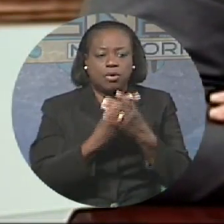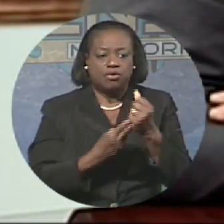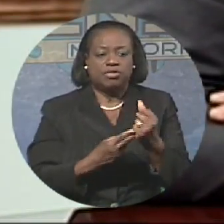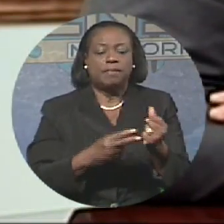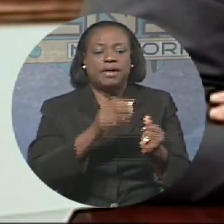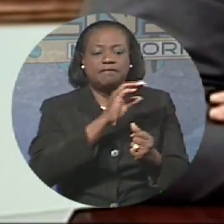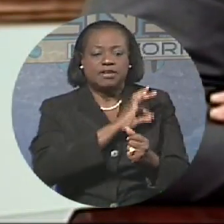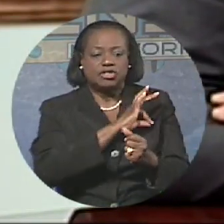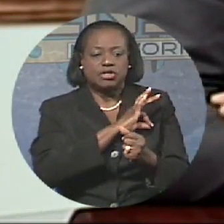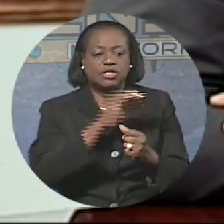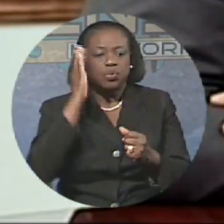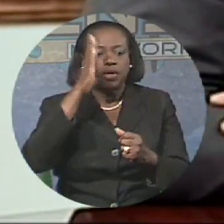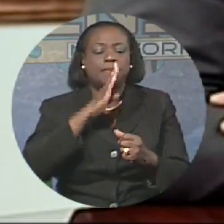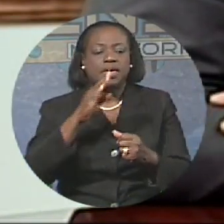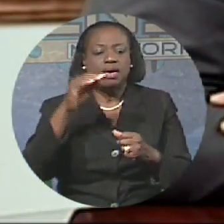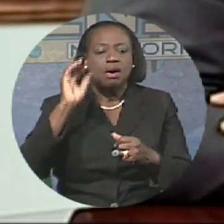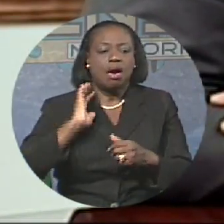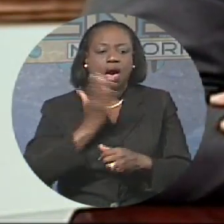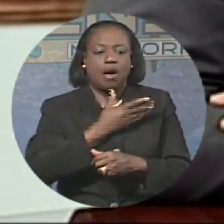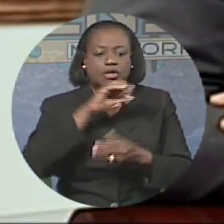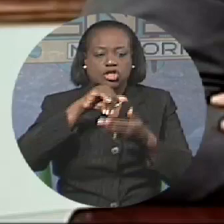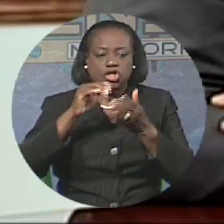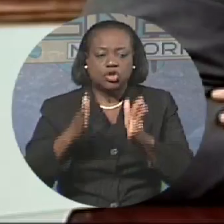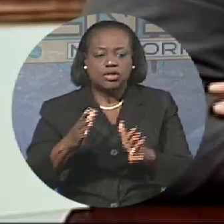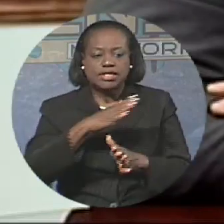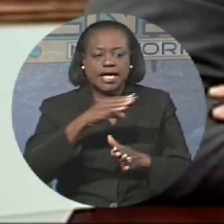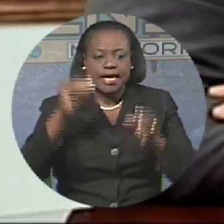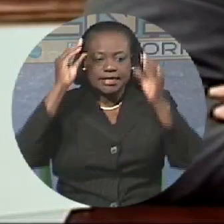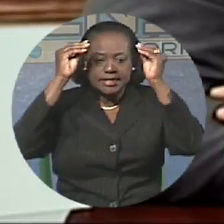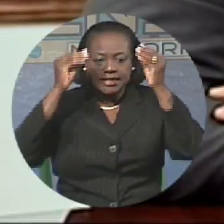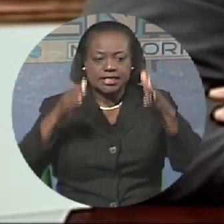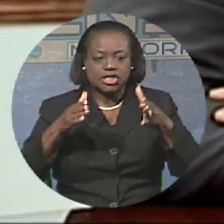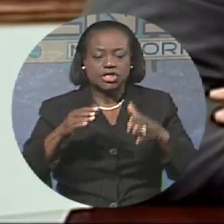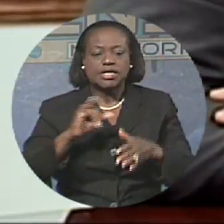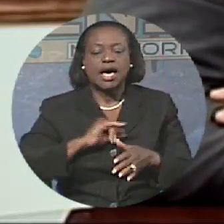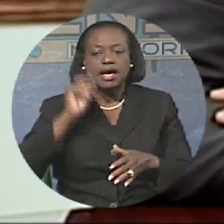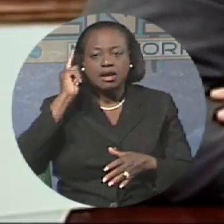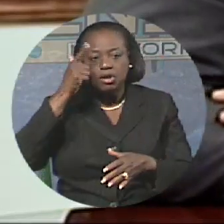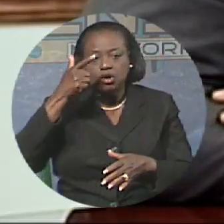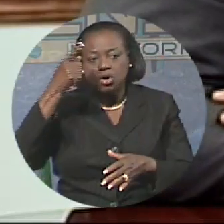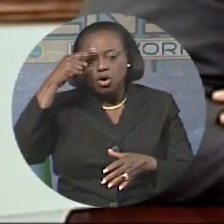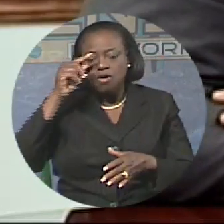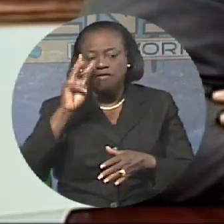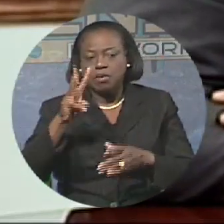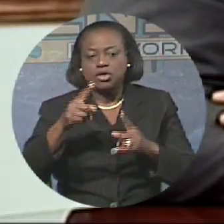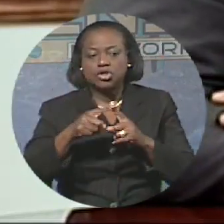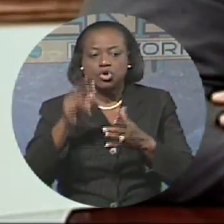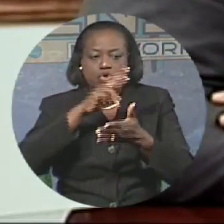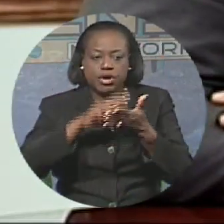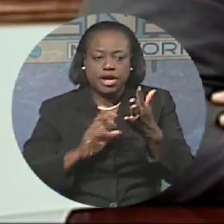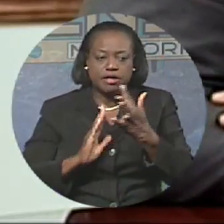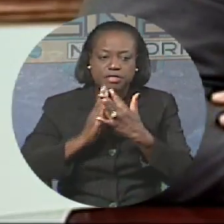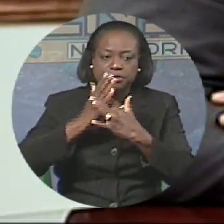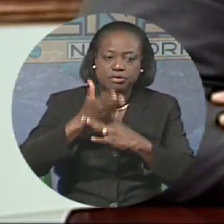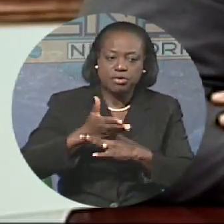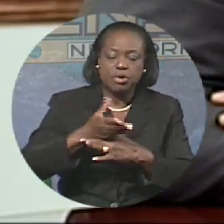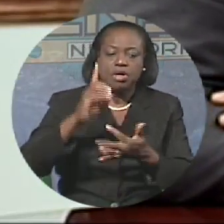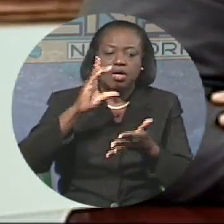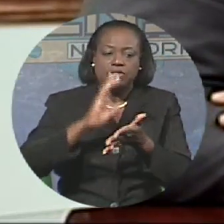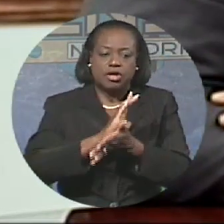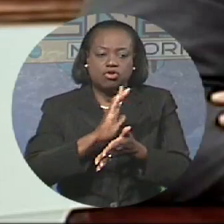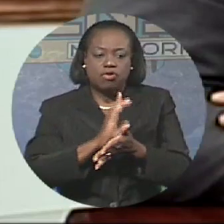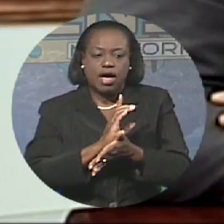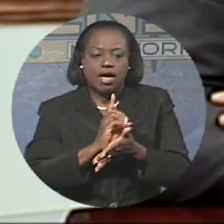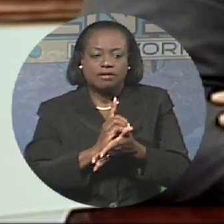course, would be our students and the teachers. So I look forward to it, and I look forward to reading through the draft and us sitting down and